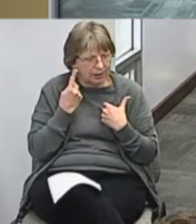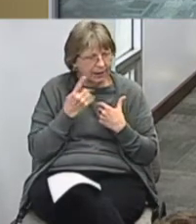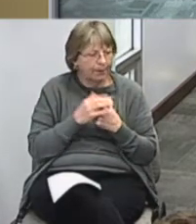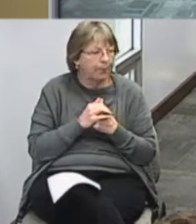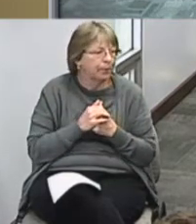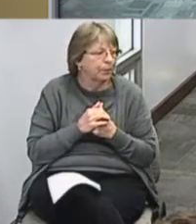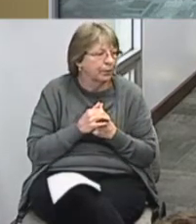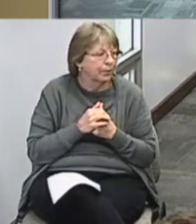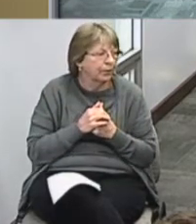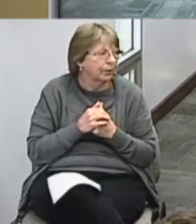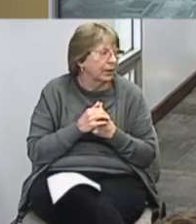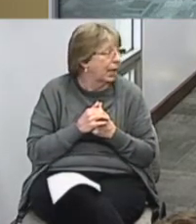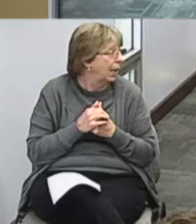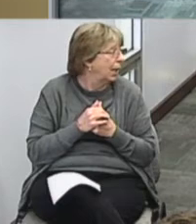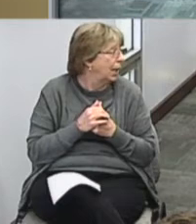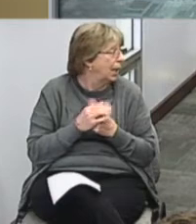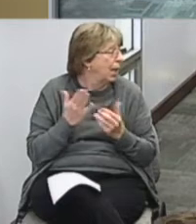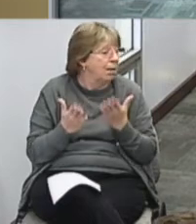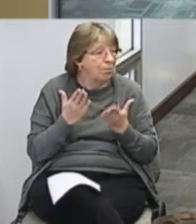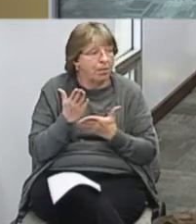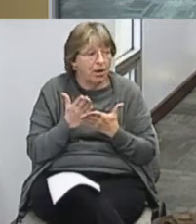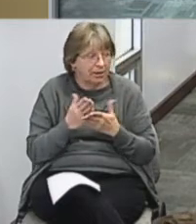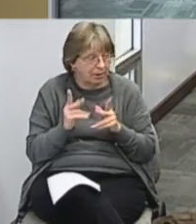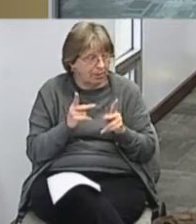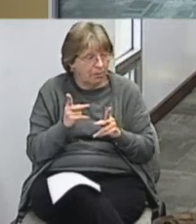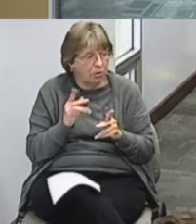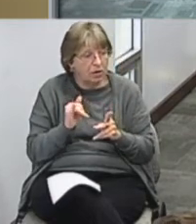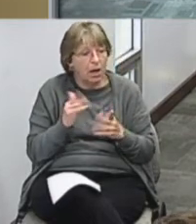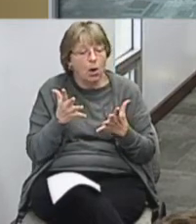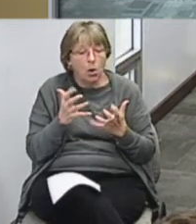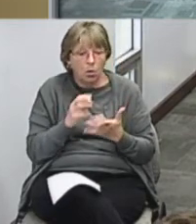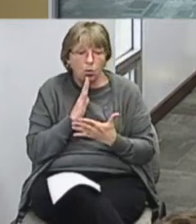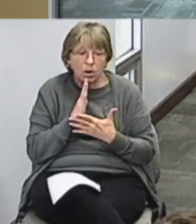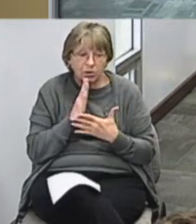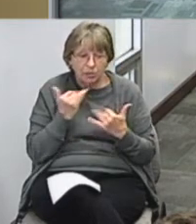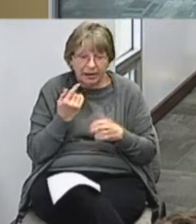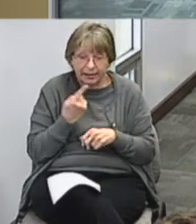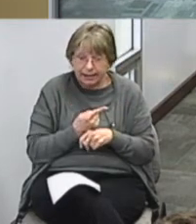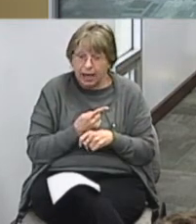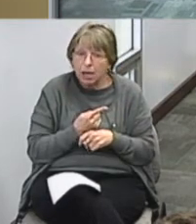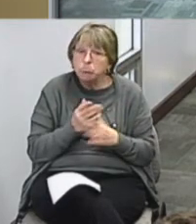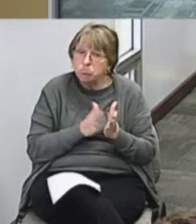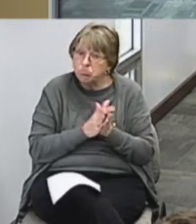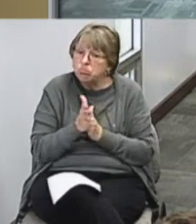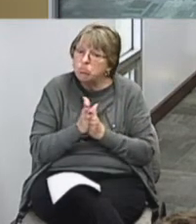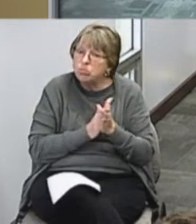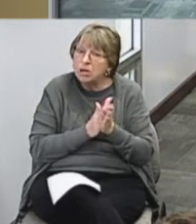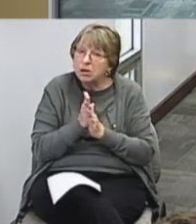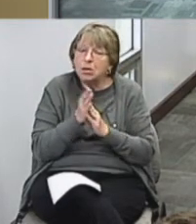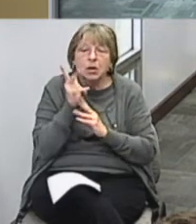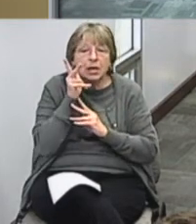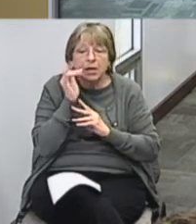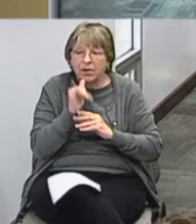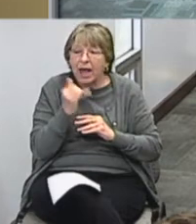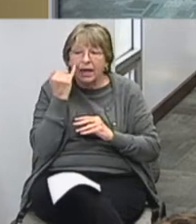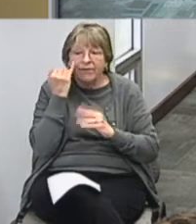I think there may be some folks that want to speak today, and I look forward to hearing those comments if if desired. But I